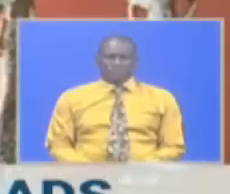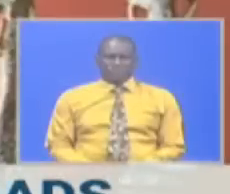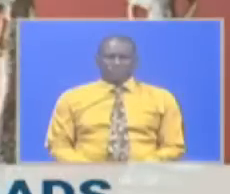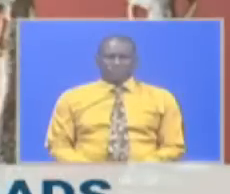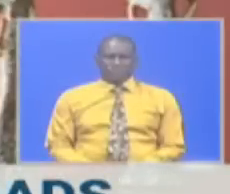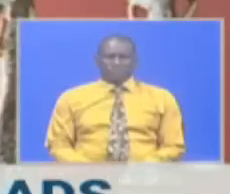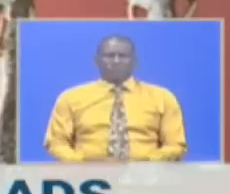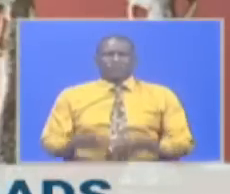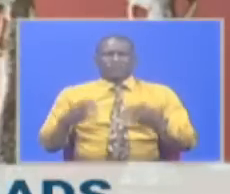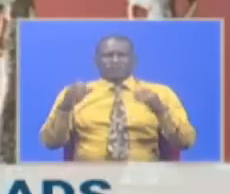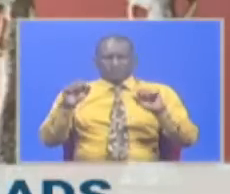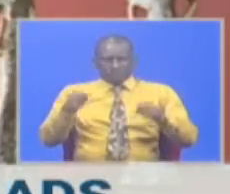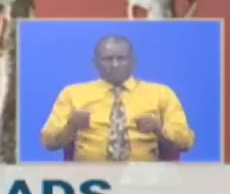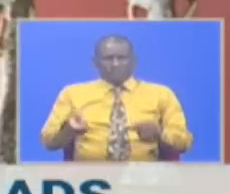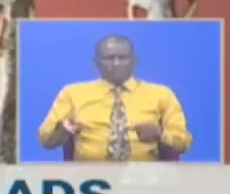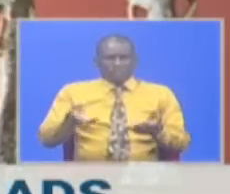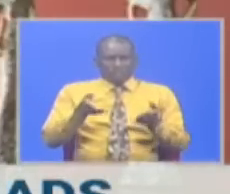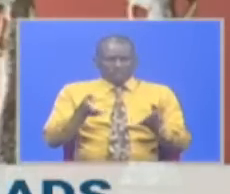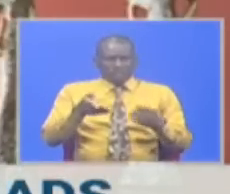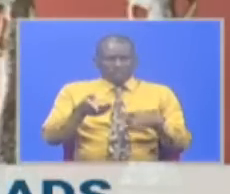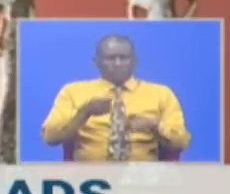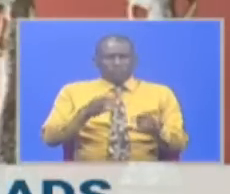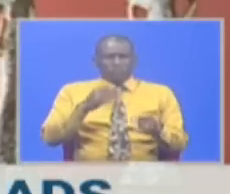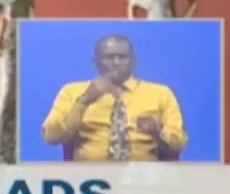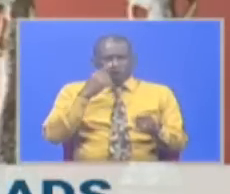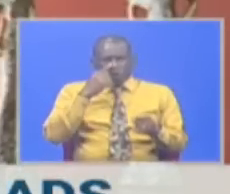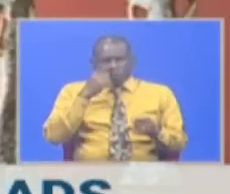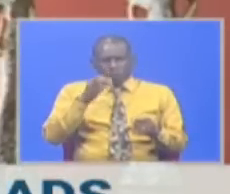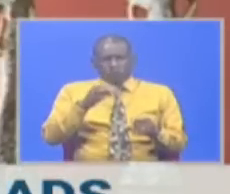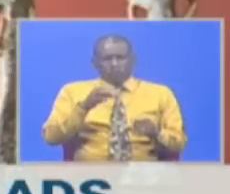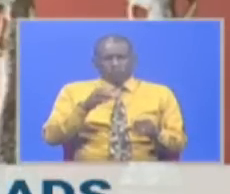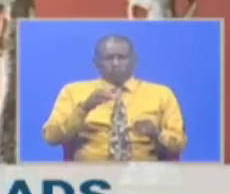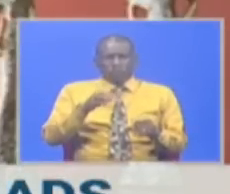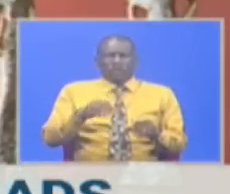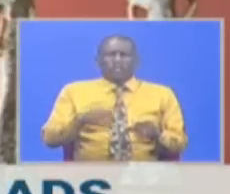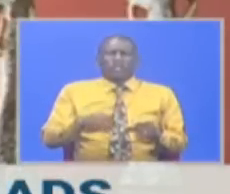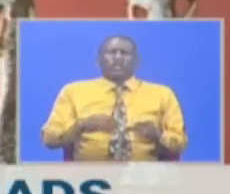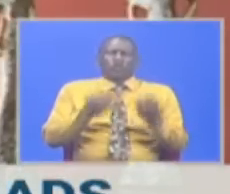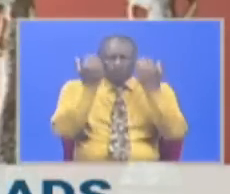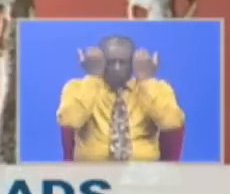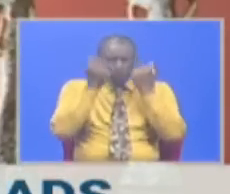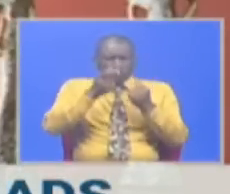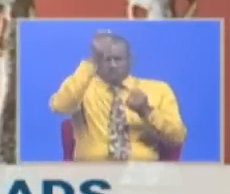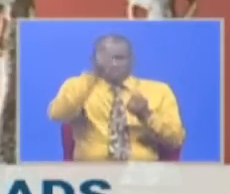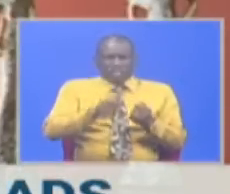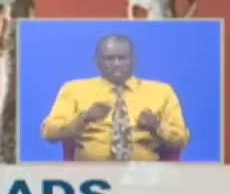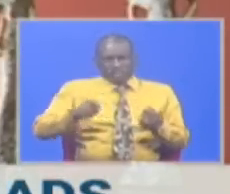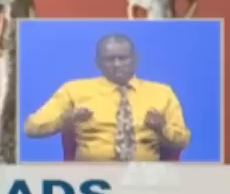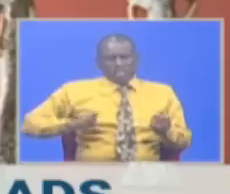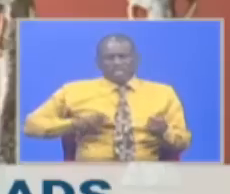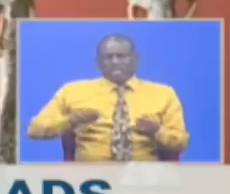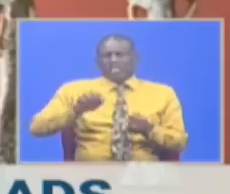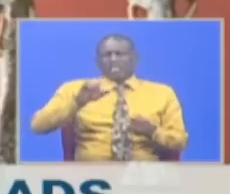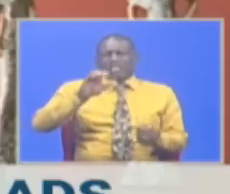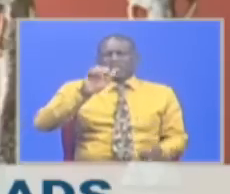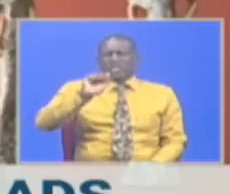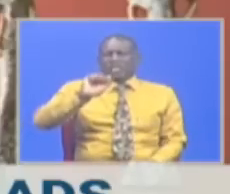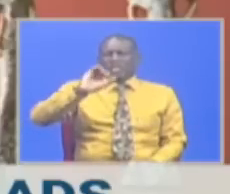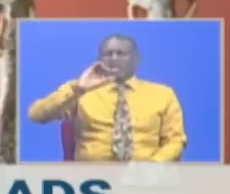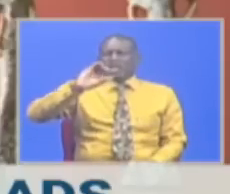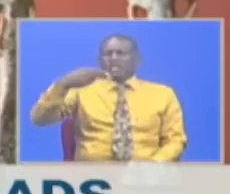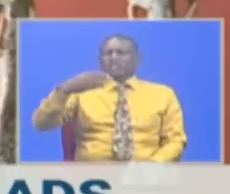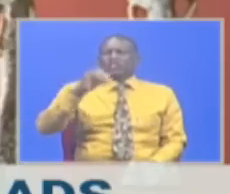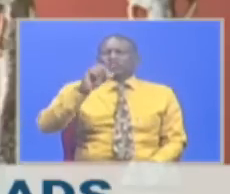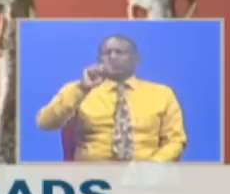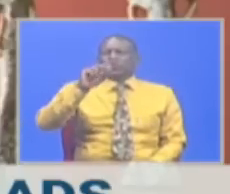And of course, we are live from the home of Principal High Court Judge, Lady Justice Lydia Achode, who is